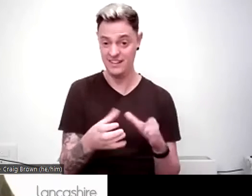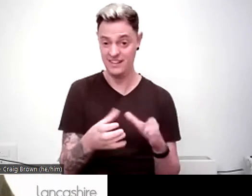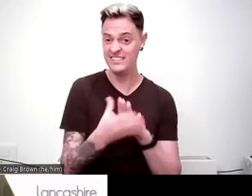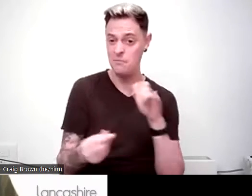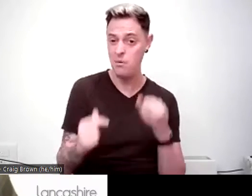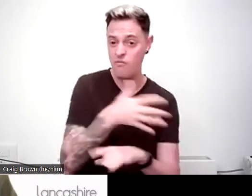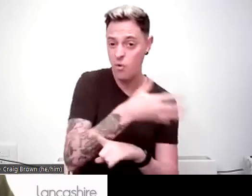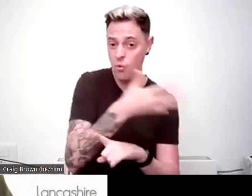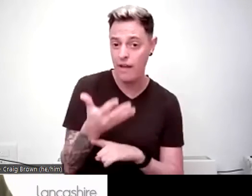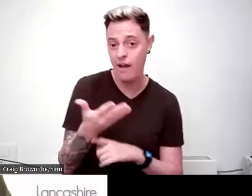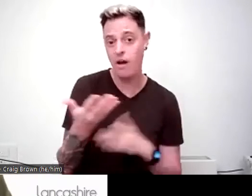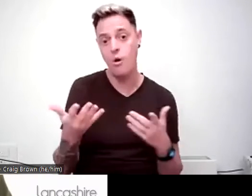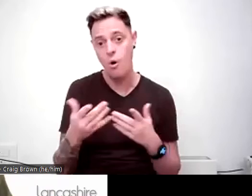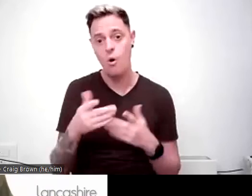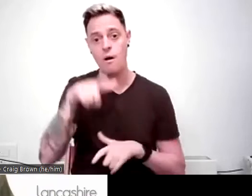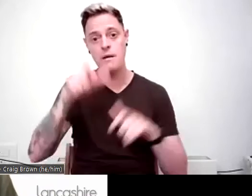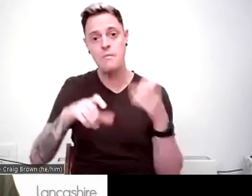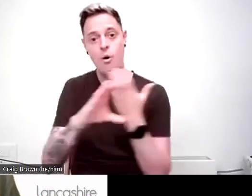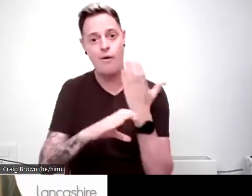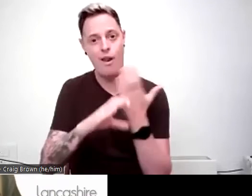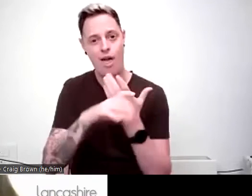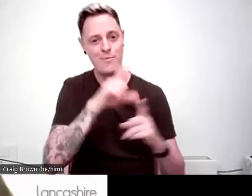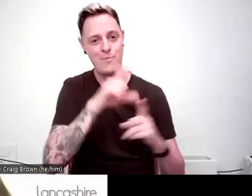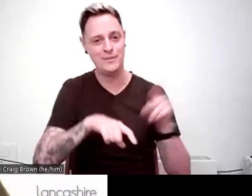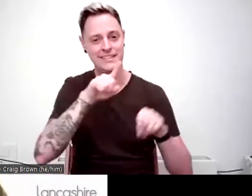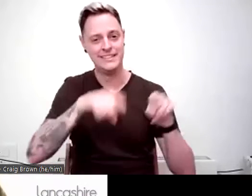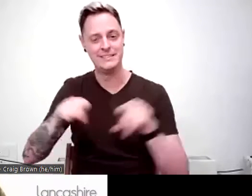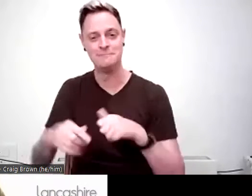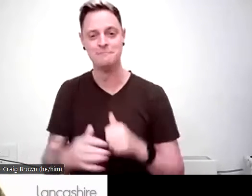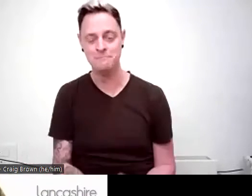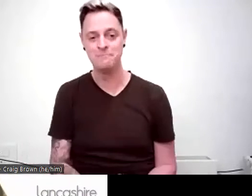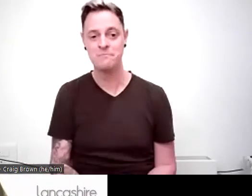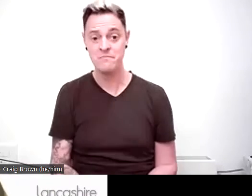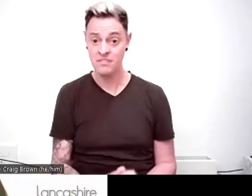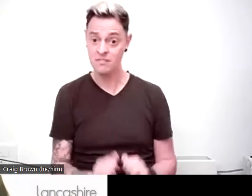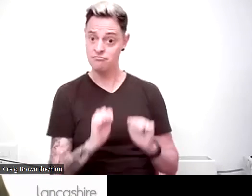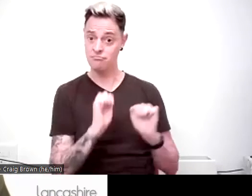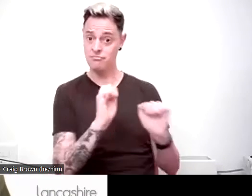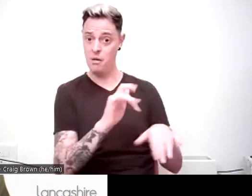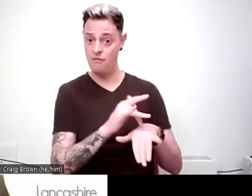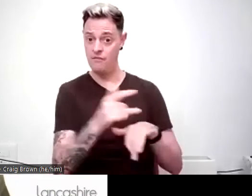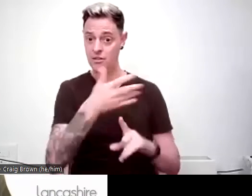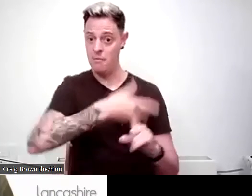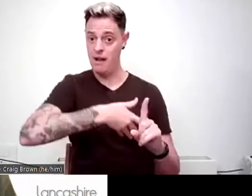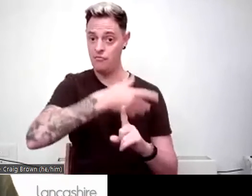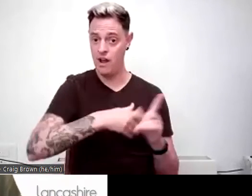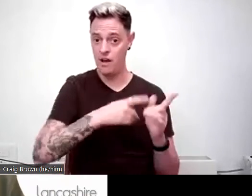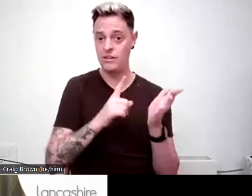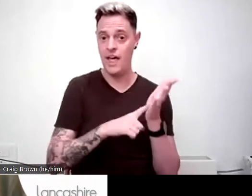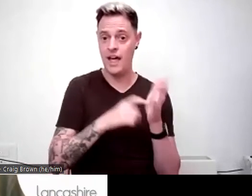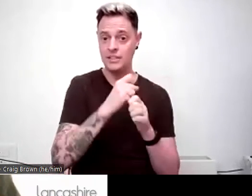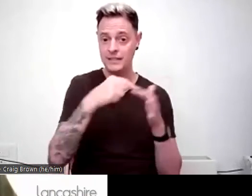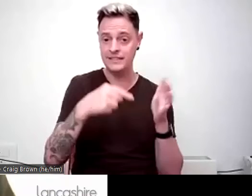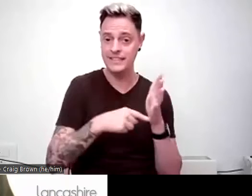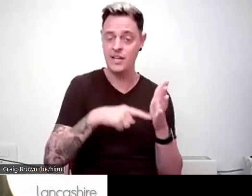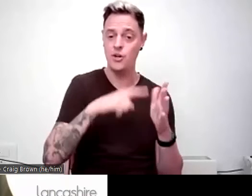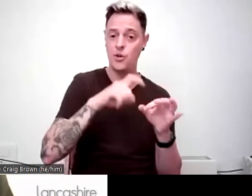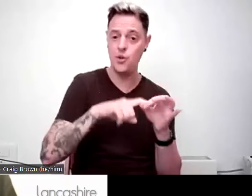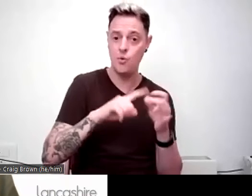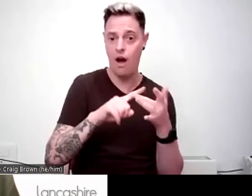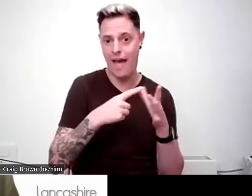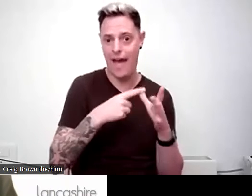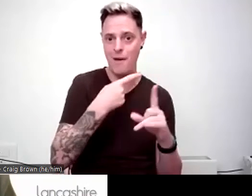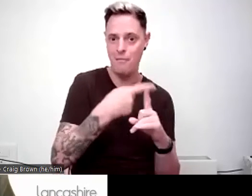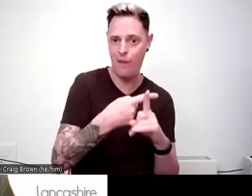people and people of colour communities. They also have a professional background in LGBTQIA+ domestic abuse and mental